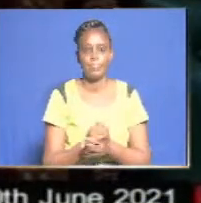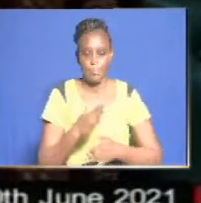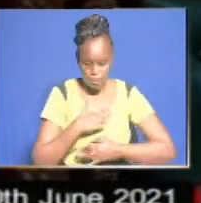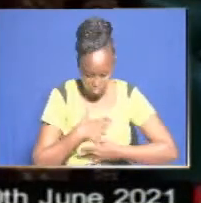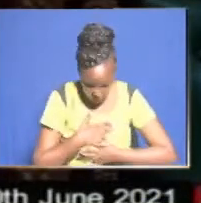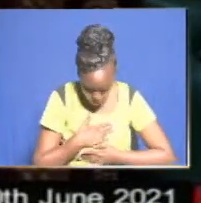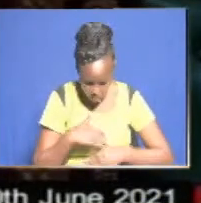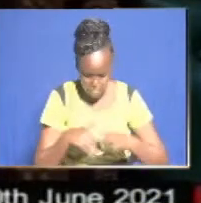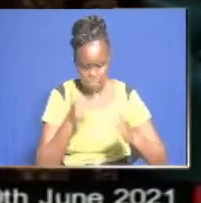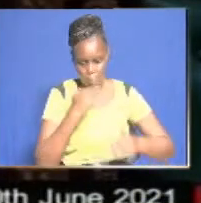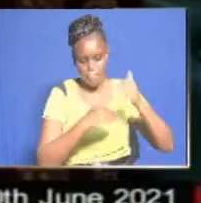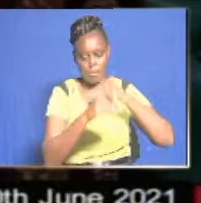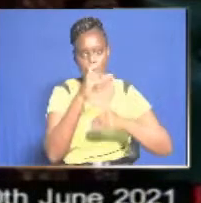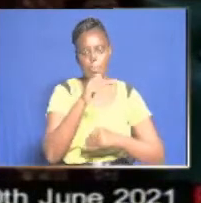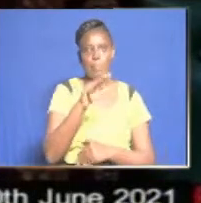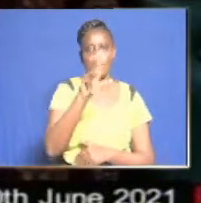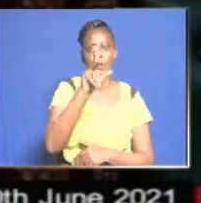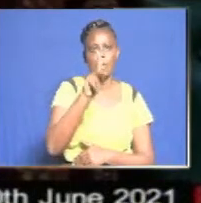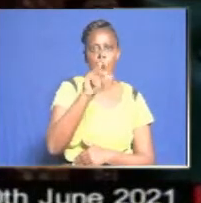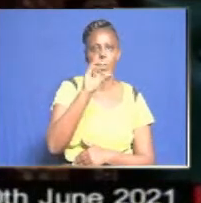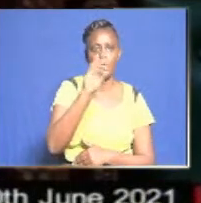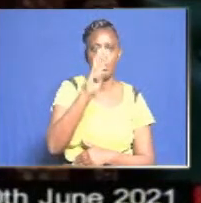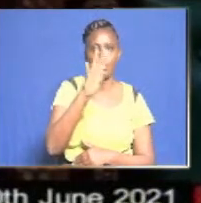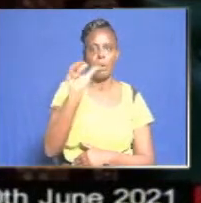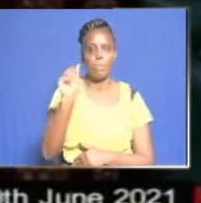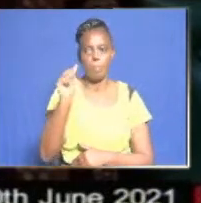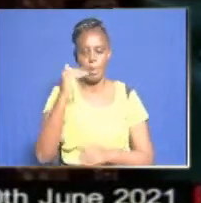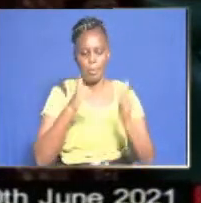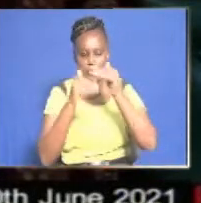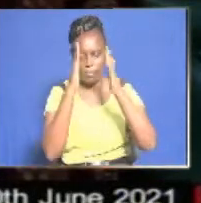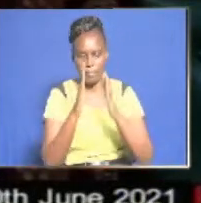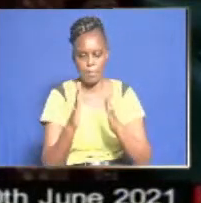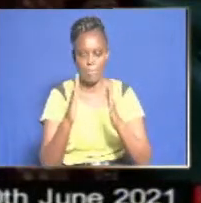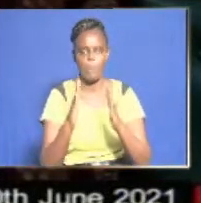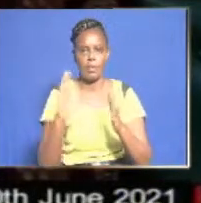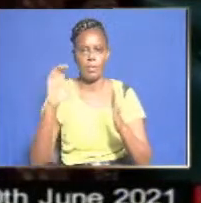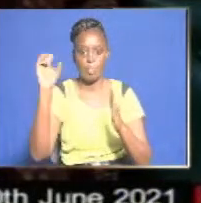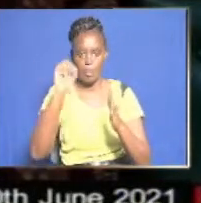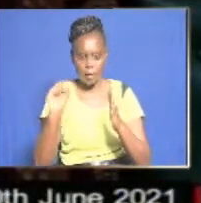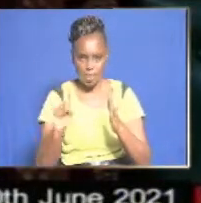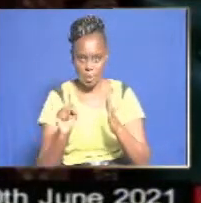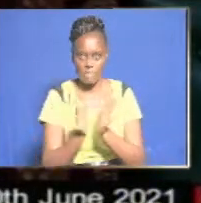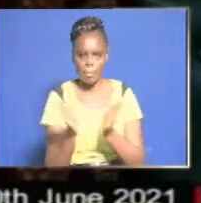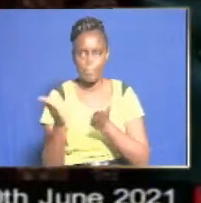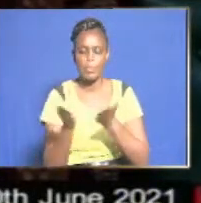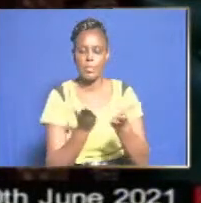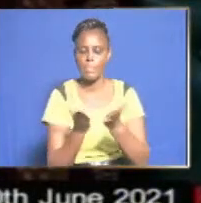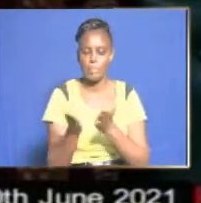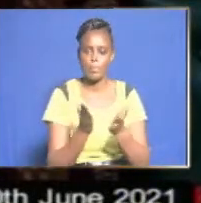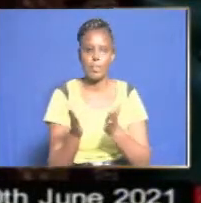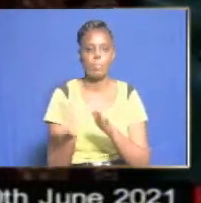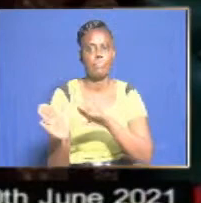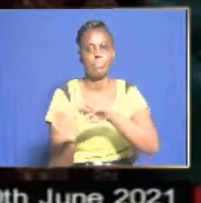Professor Margaret Kobia, EGH Cabinet Secretary for Public Service,